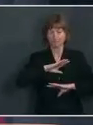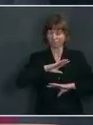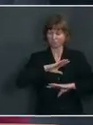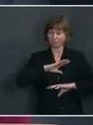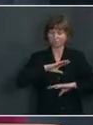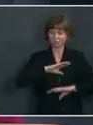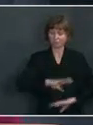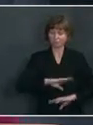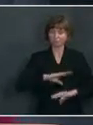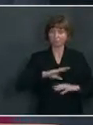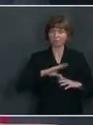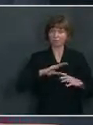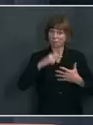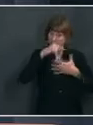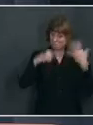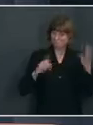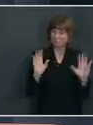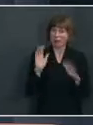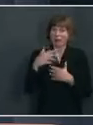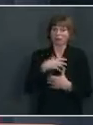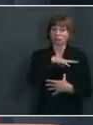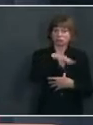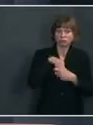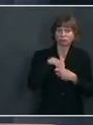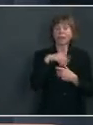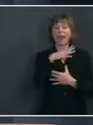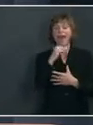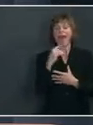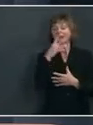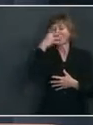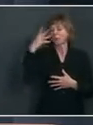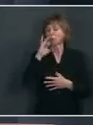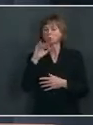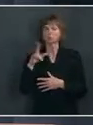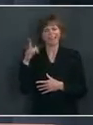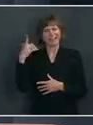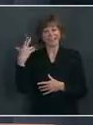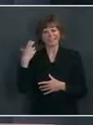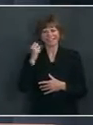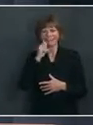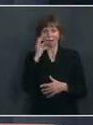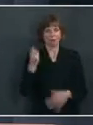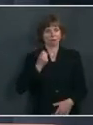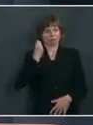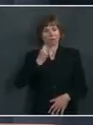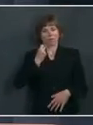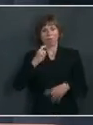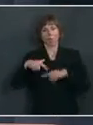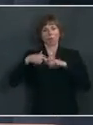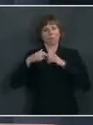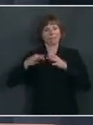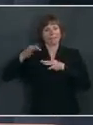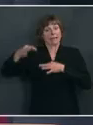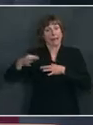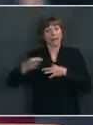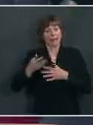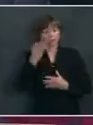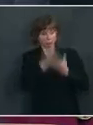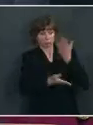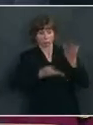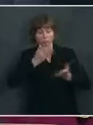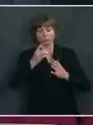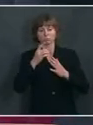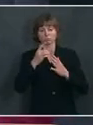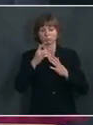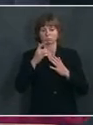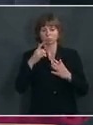that. And also an immigration bill. He has not held back or delayed putting forward legislation either. So he's going